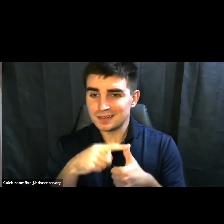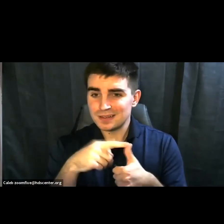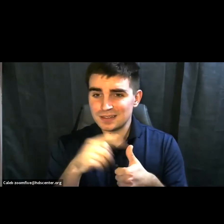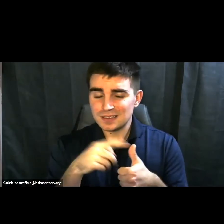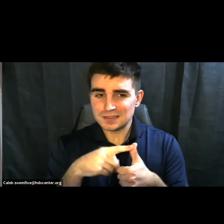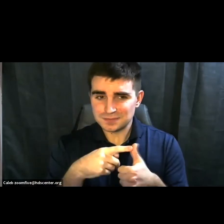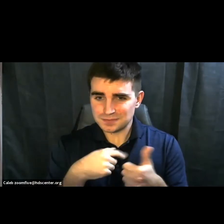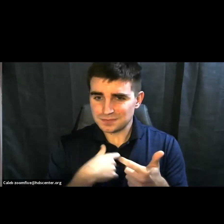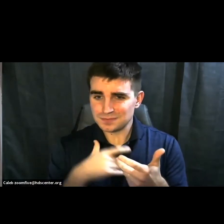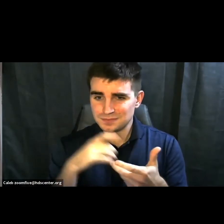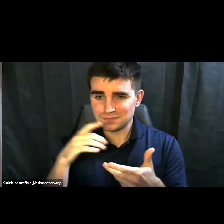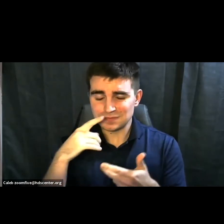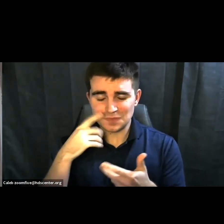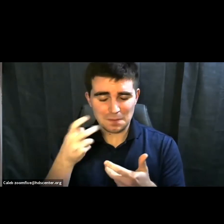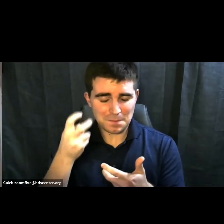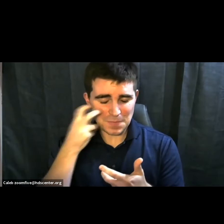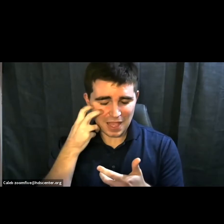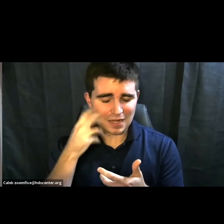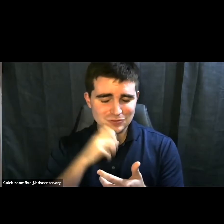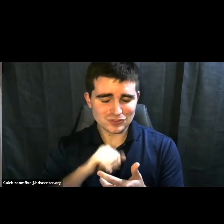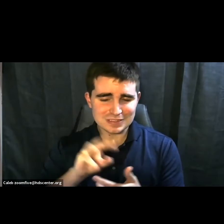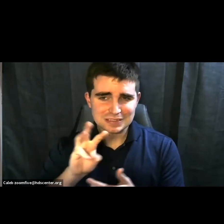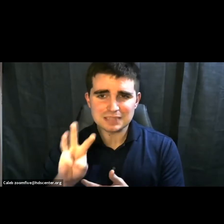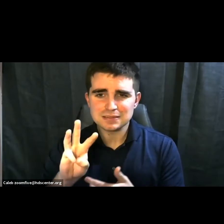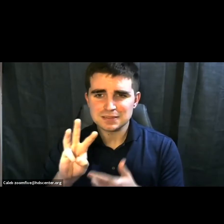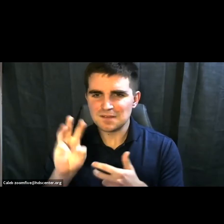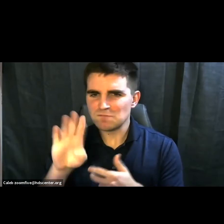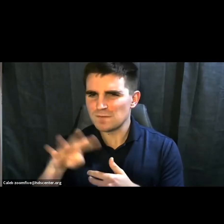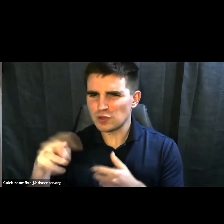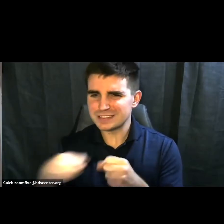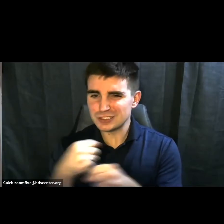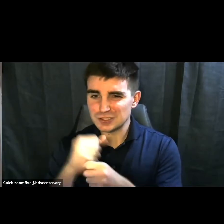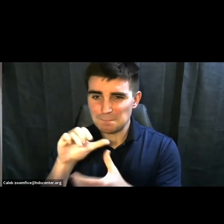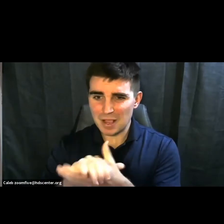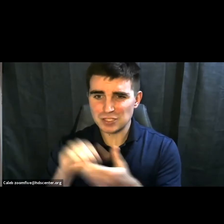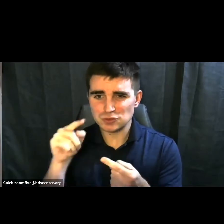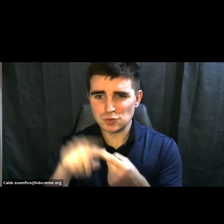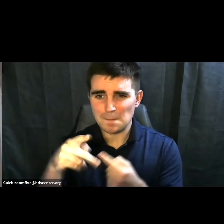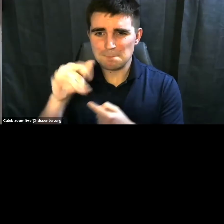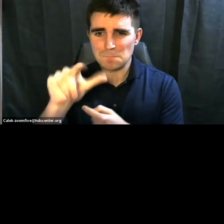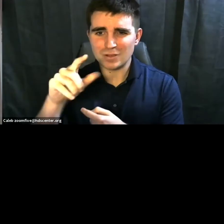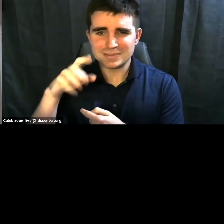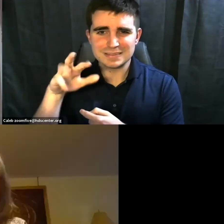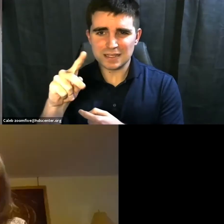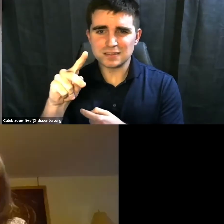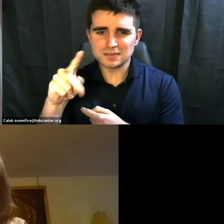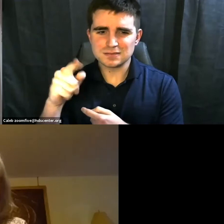Paul Dick, a noted disability advocate, she worked closely with him as a member of the 504 Advisory Committee and his successor, the